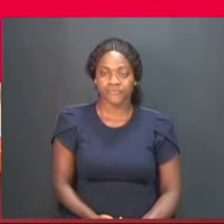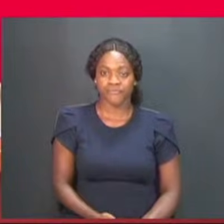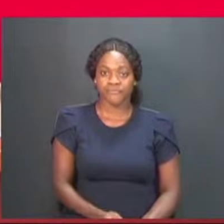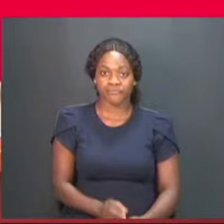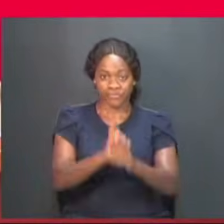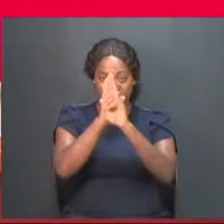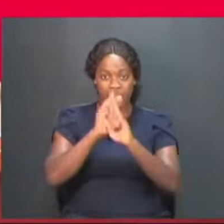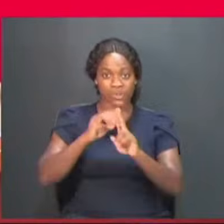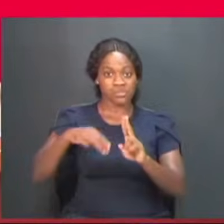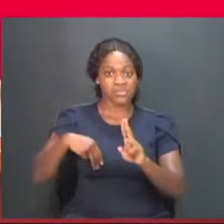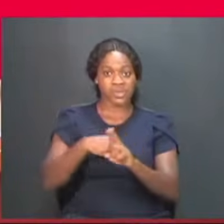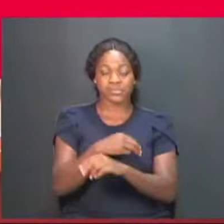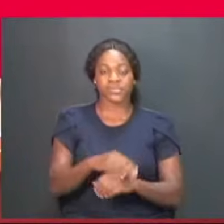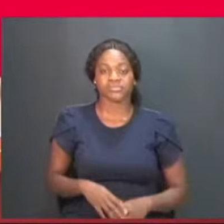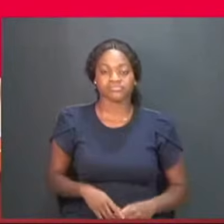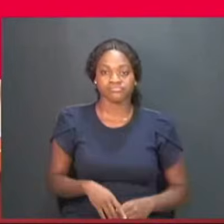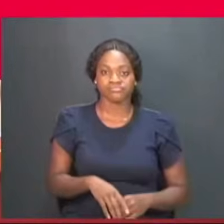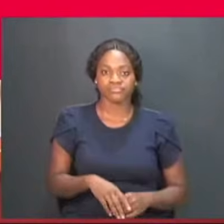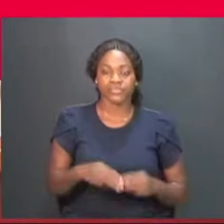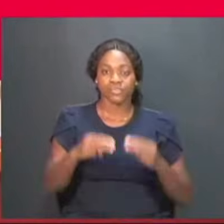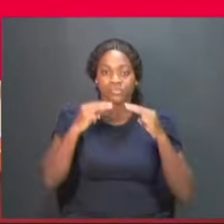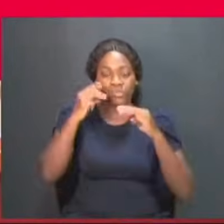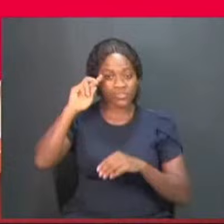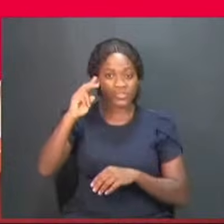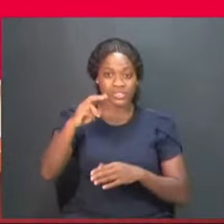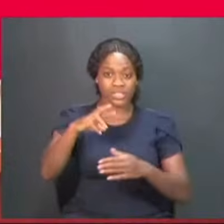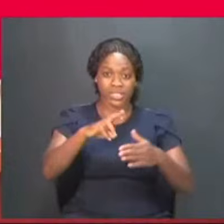the motion for the second reading